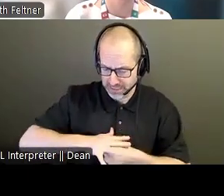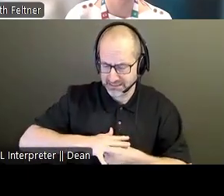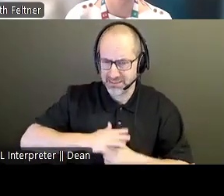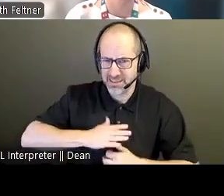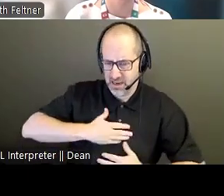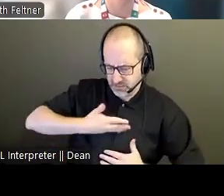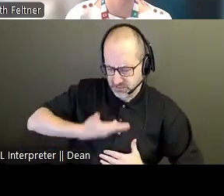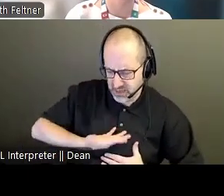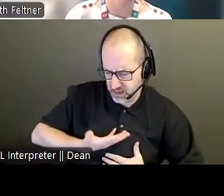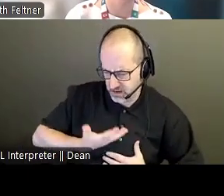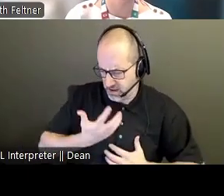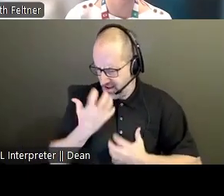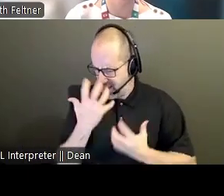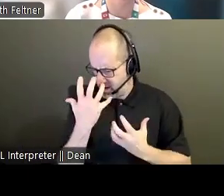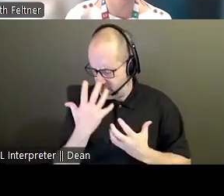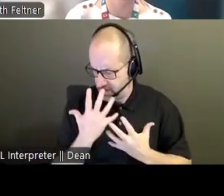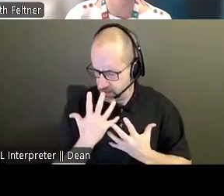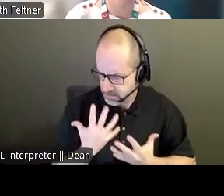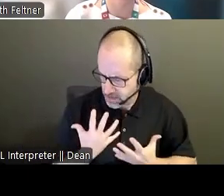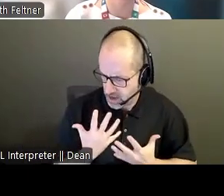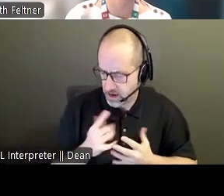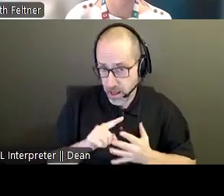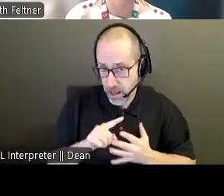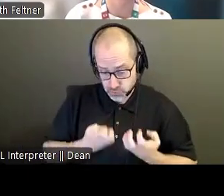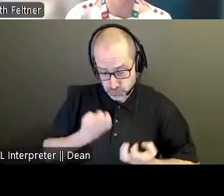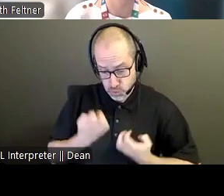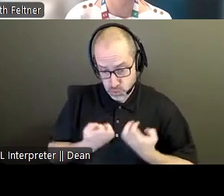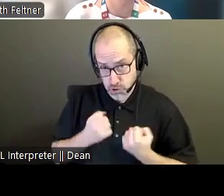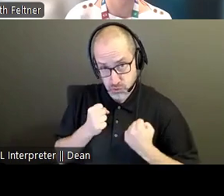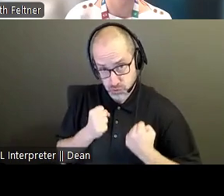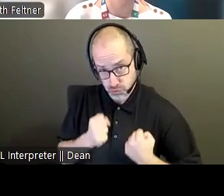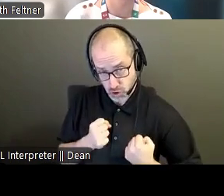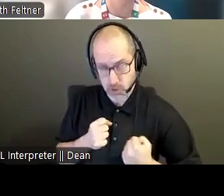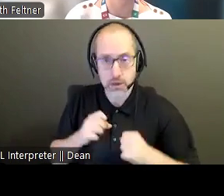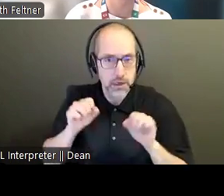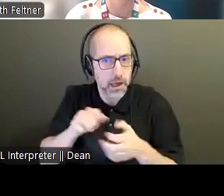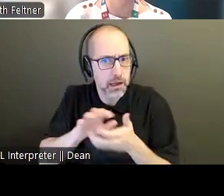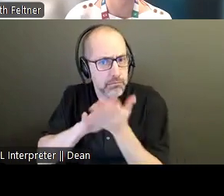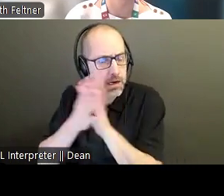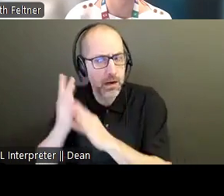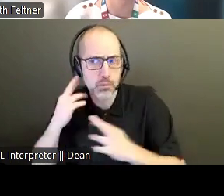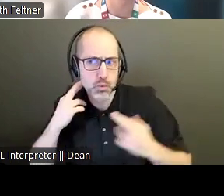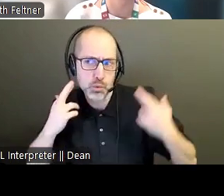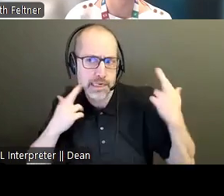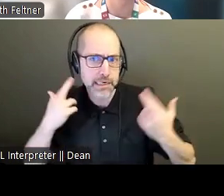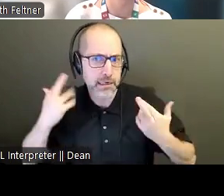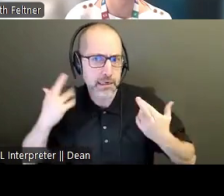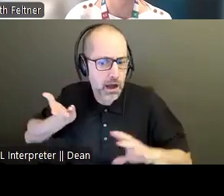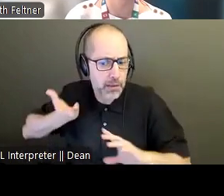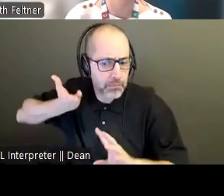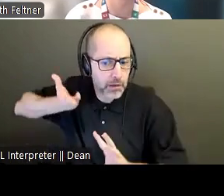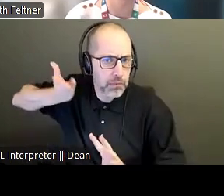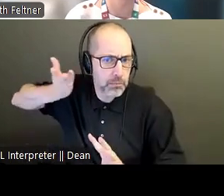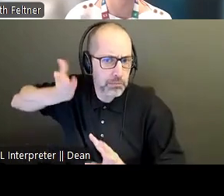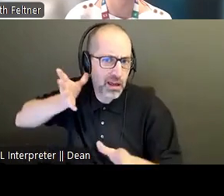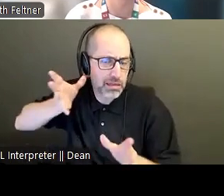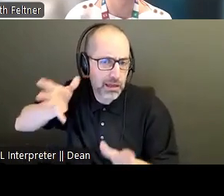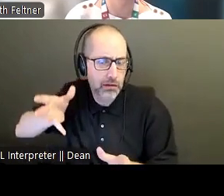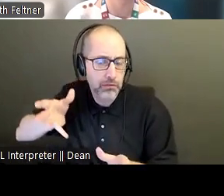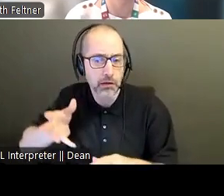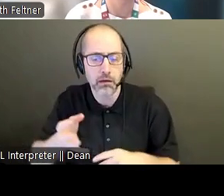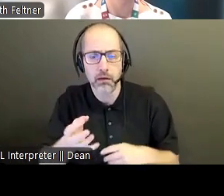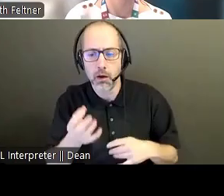tinnitus seem a lot worse or louder. Um, the most common underlying cause